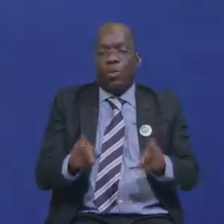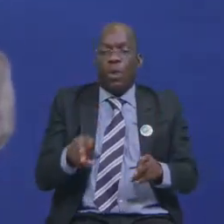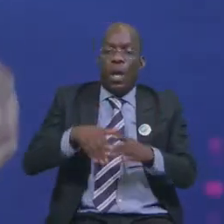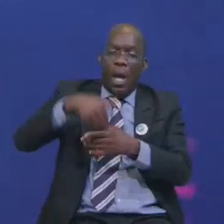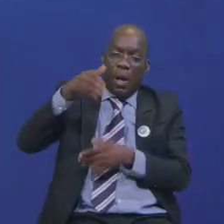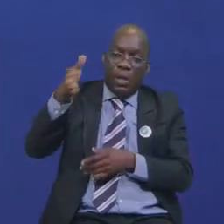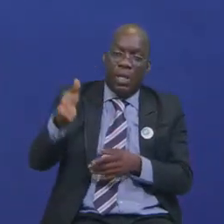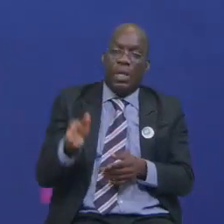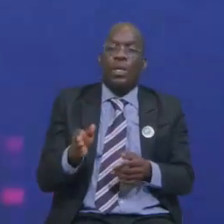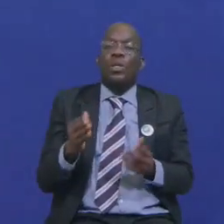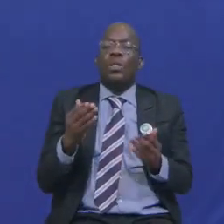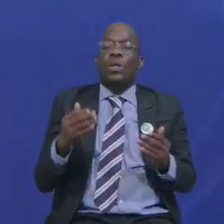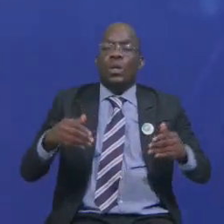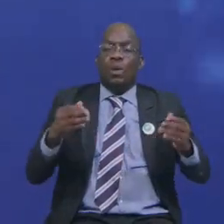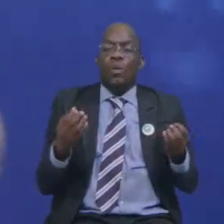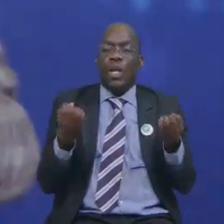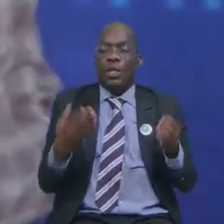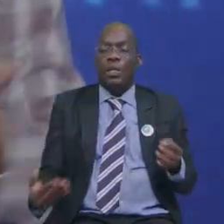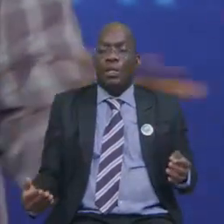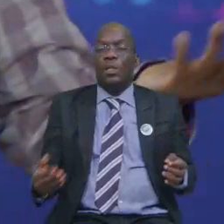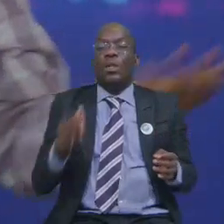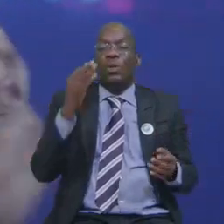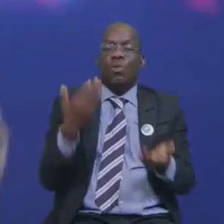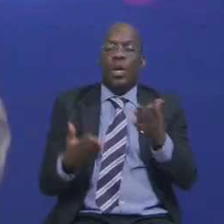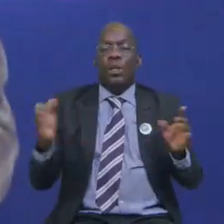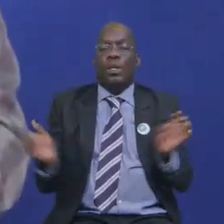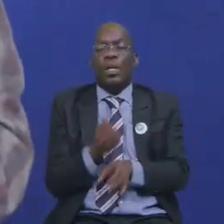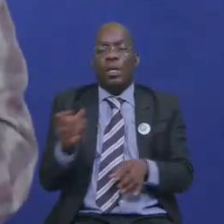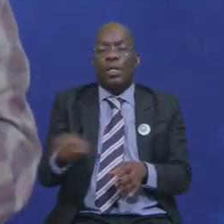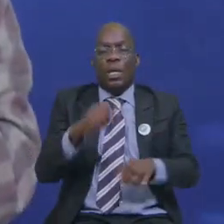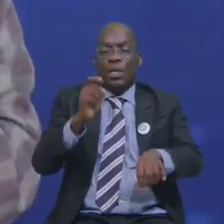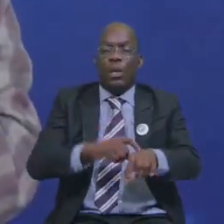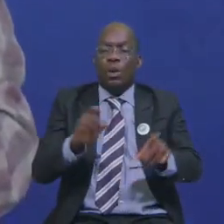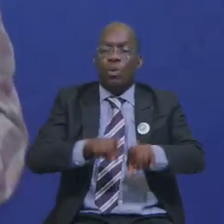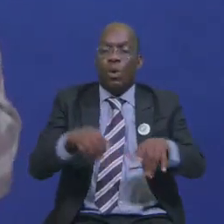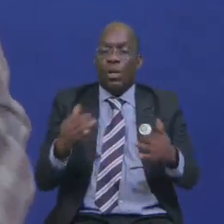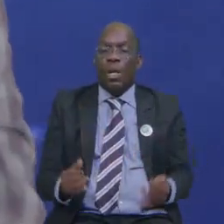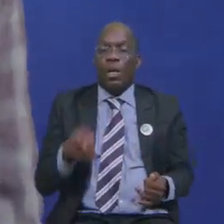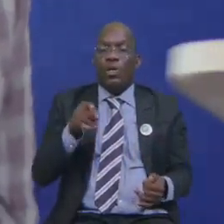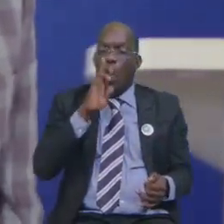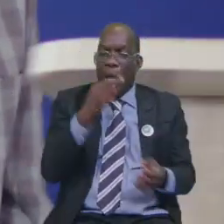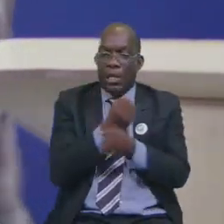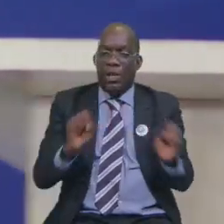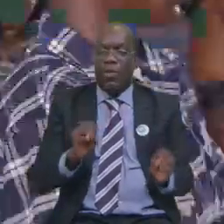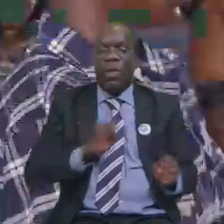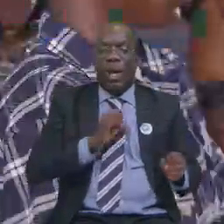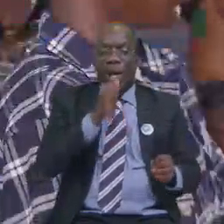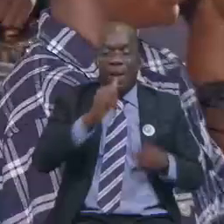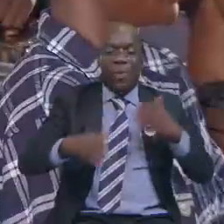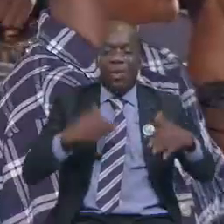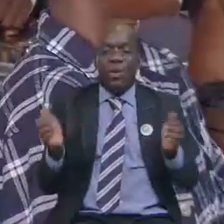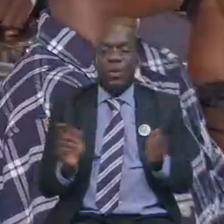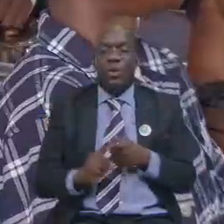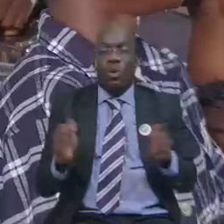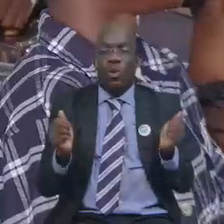make demands on their time. And now that you are born again, I'm happy to work with you.